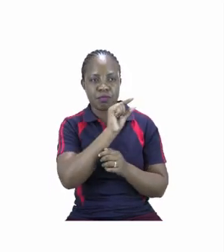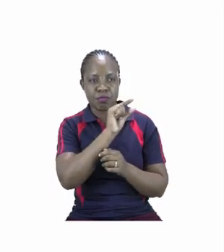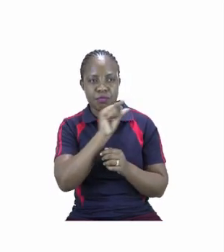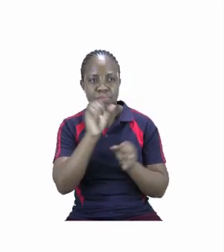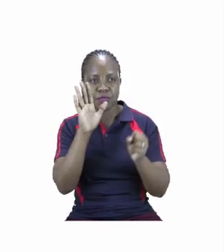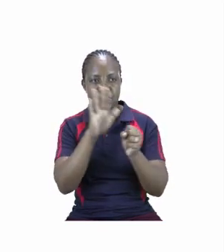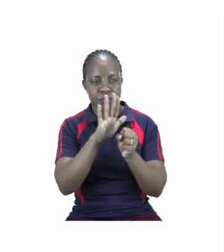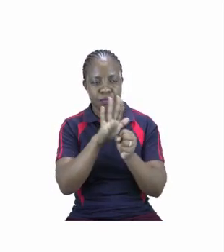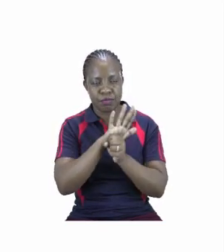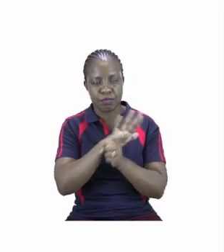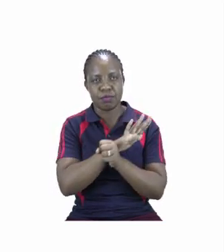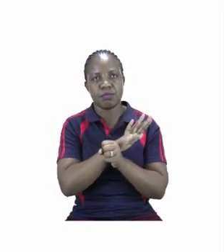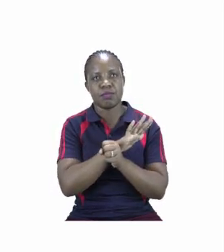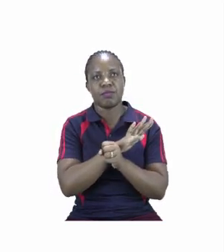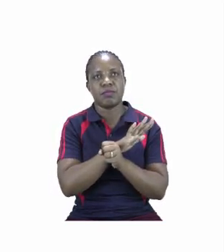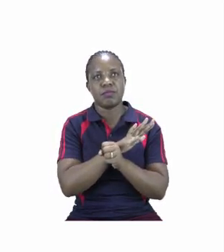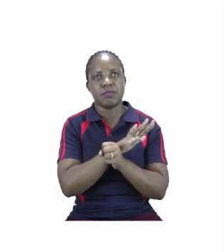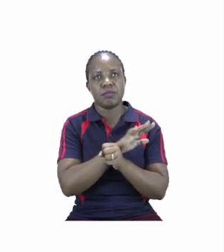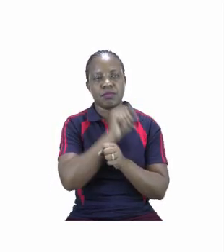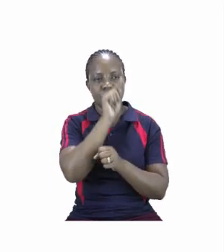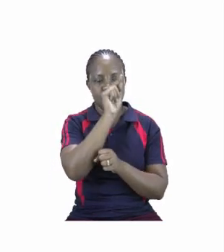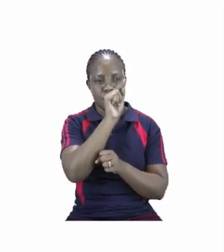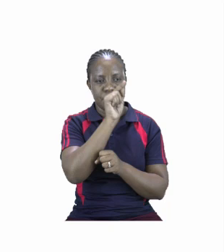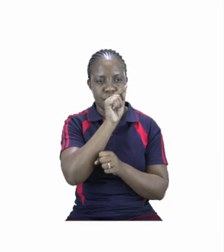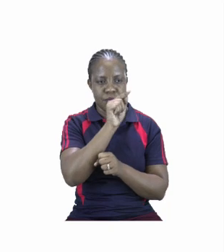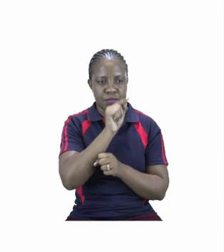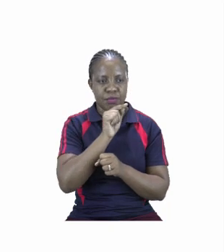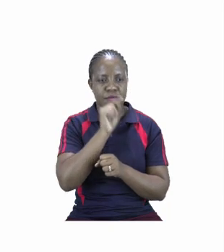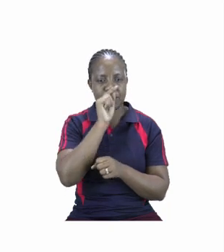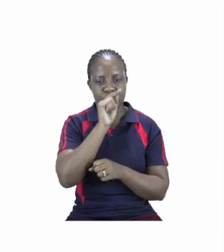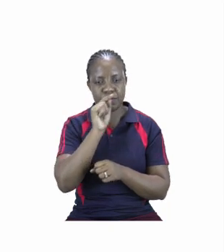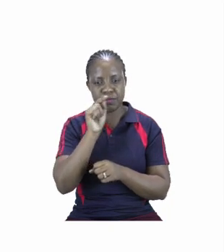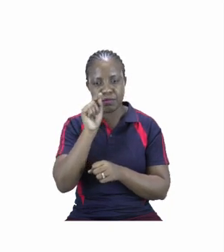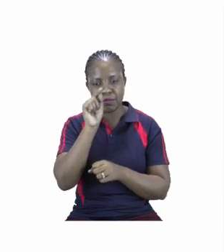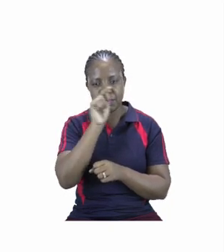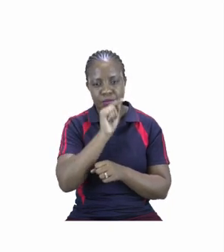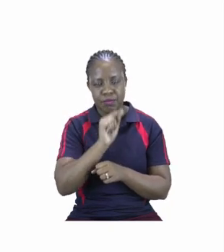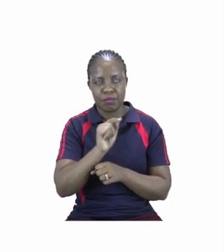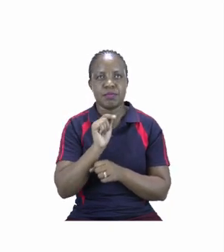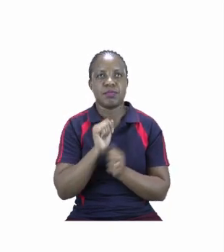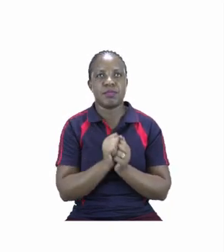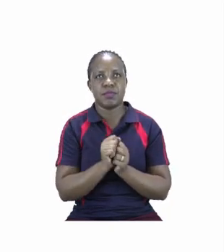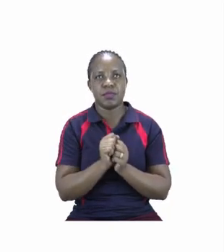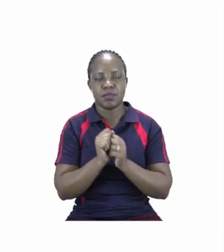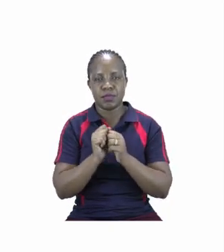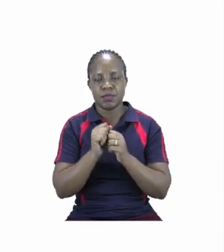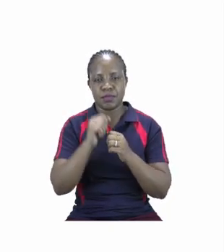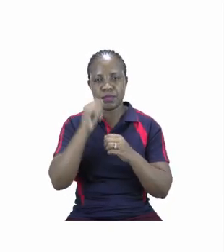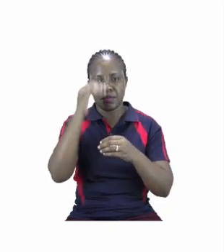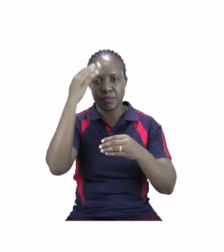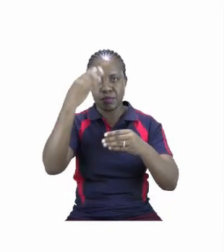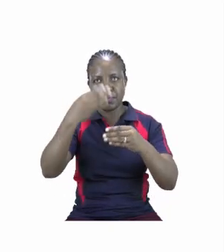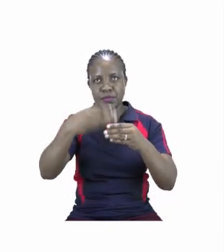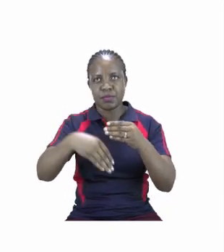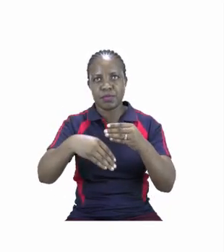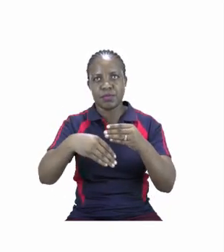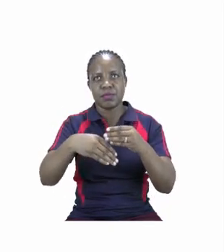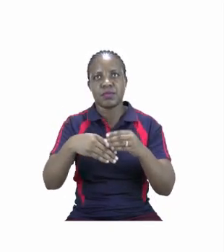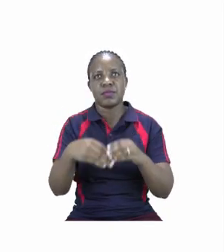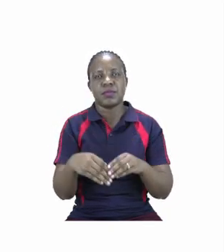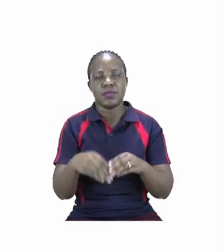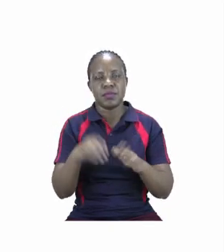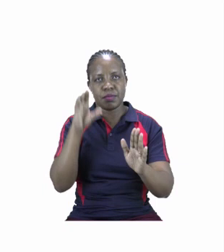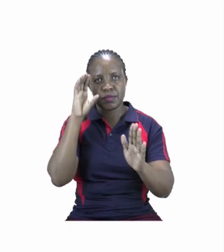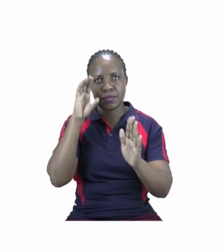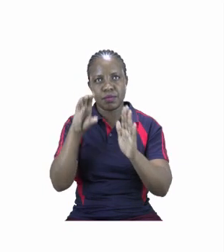have been given dotted lines with pictures. The first one is